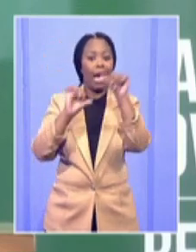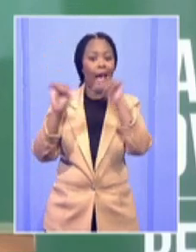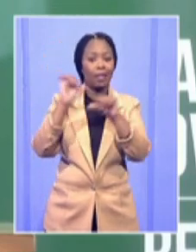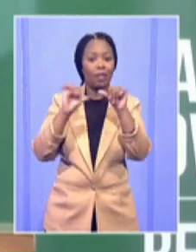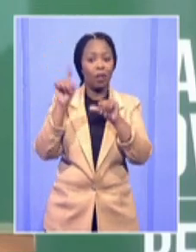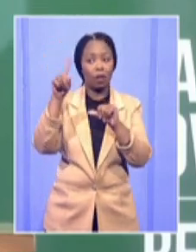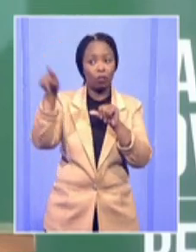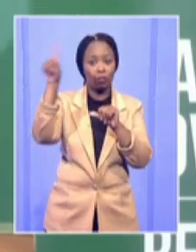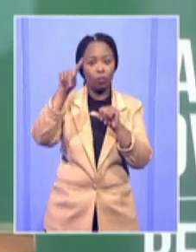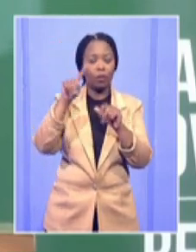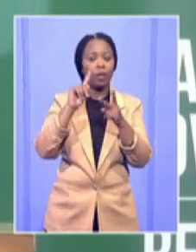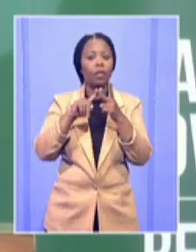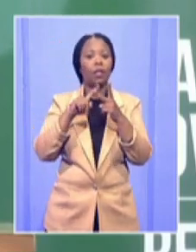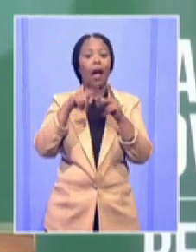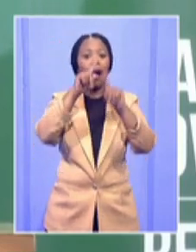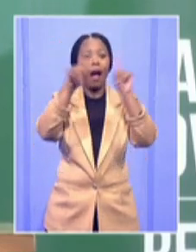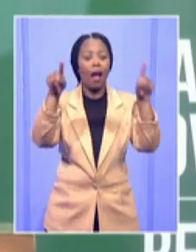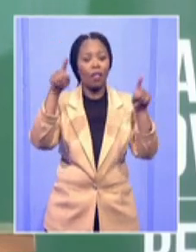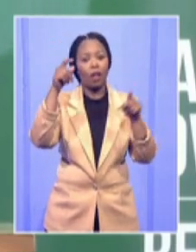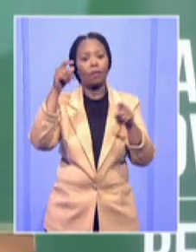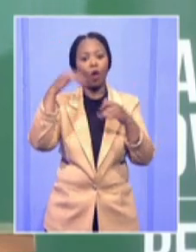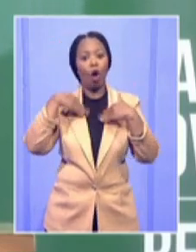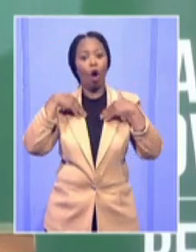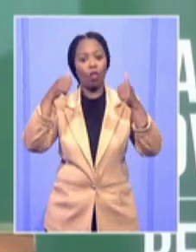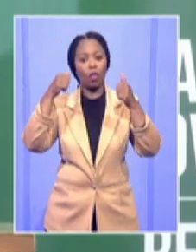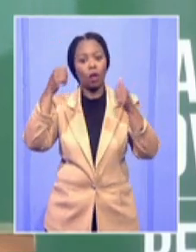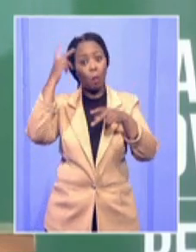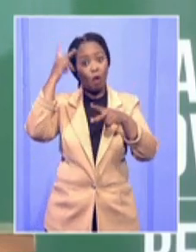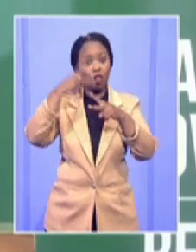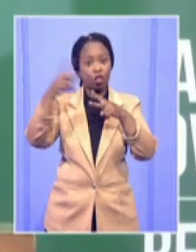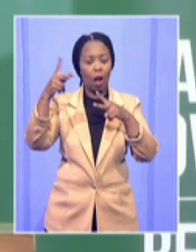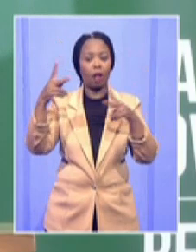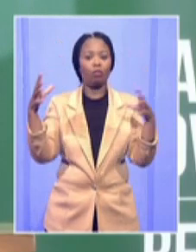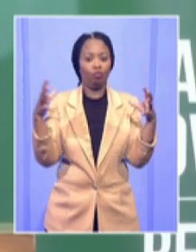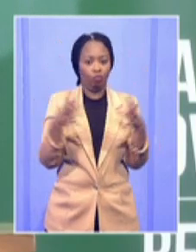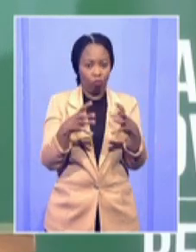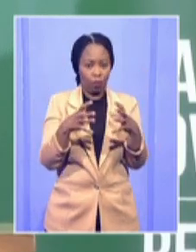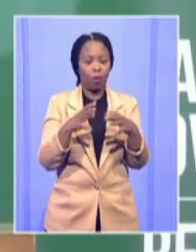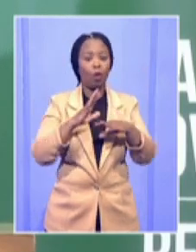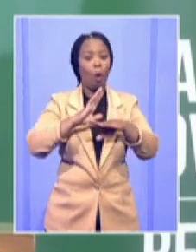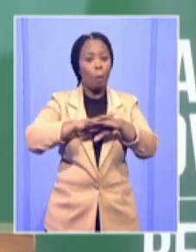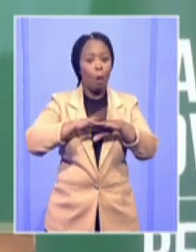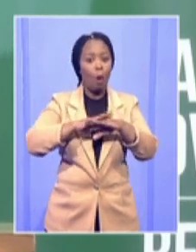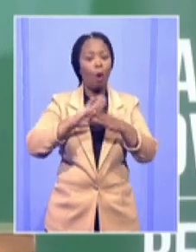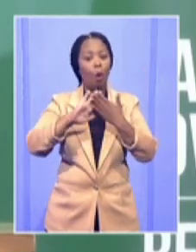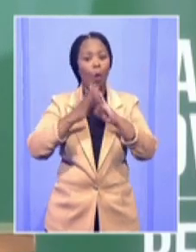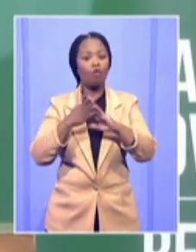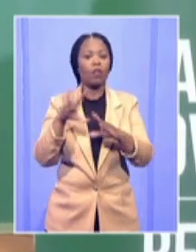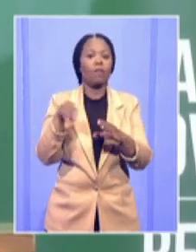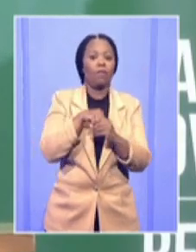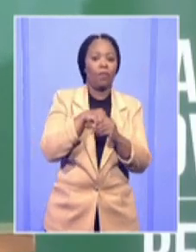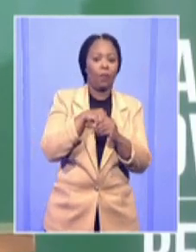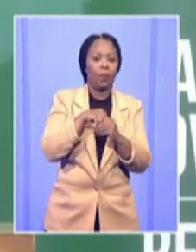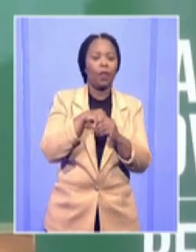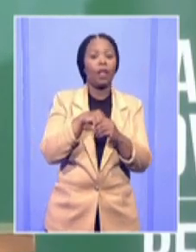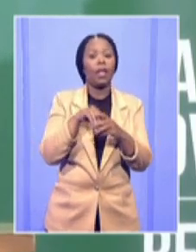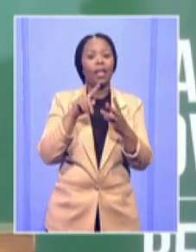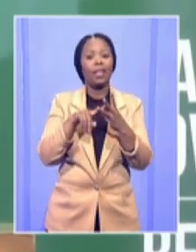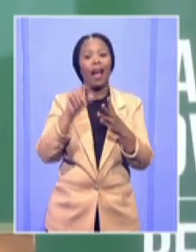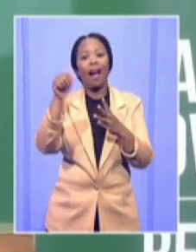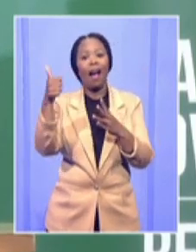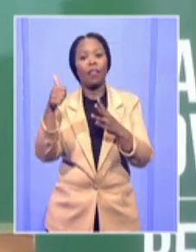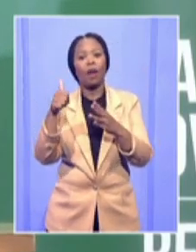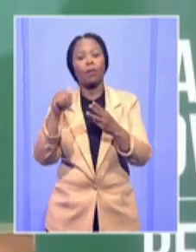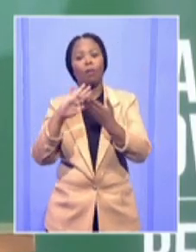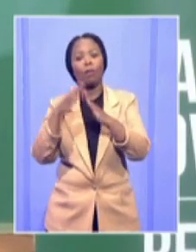professionals across the board, including community leaders, and involving vulnerable and marginalized populations